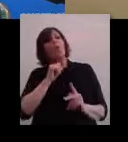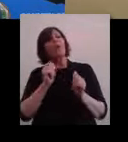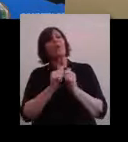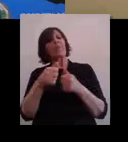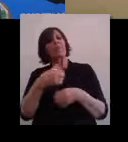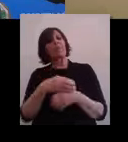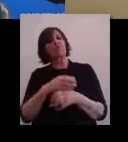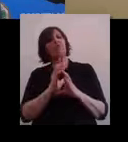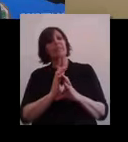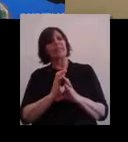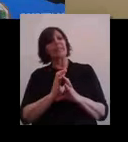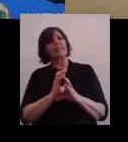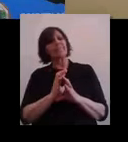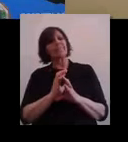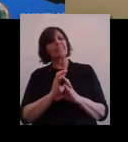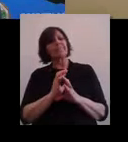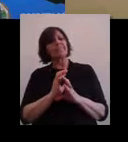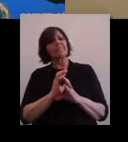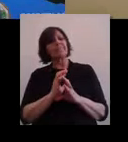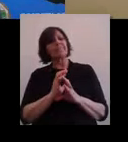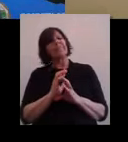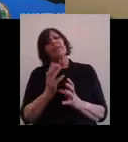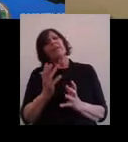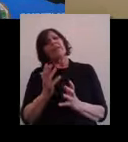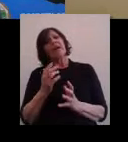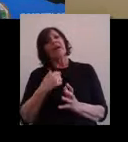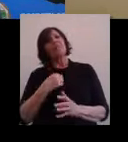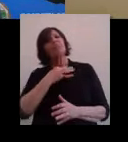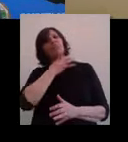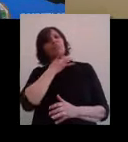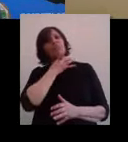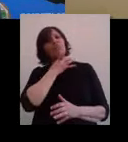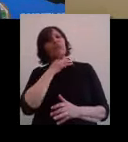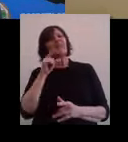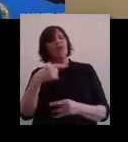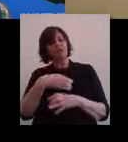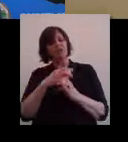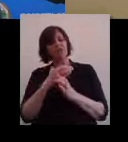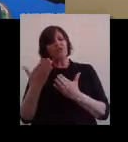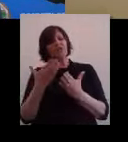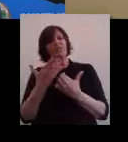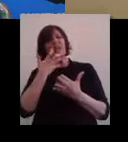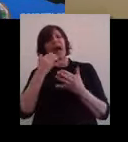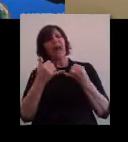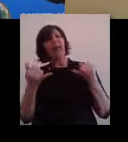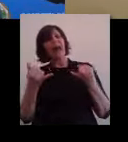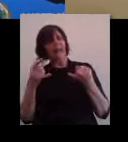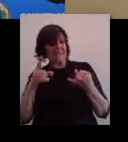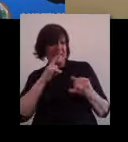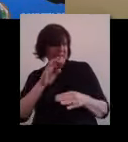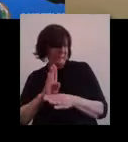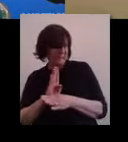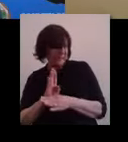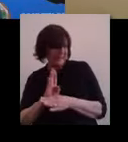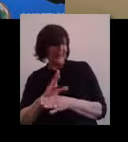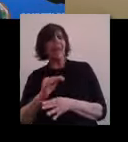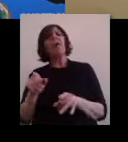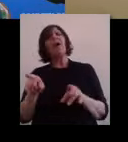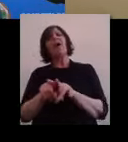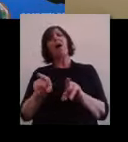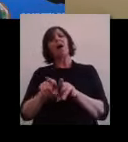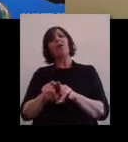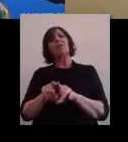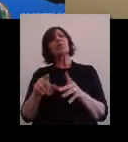what kind of traffic there's been to the crisis services hotline since this all began. And then a second part to that question is what added measures are being considered to